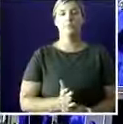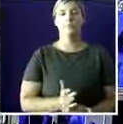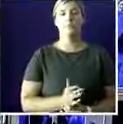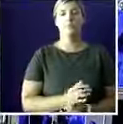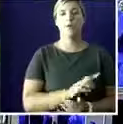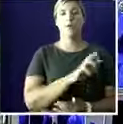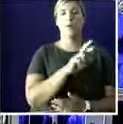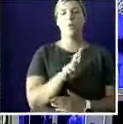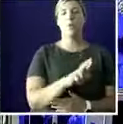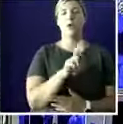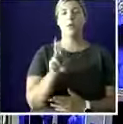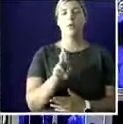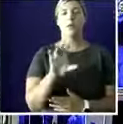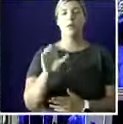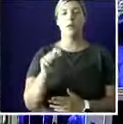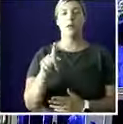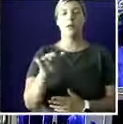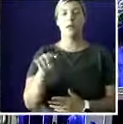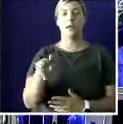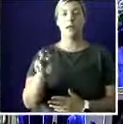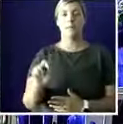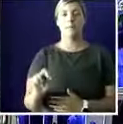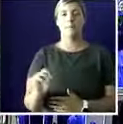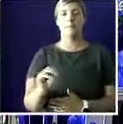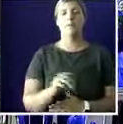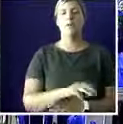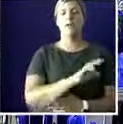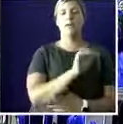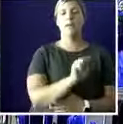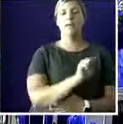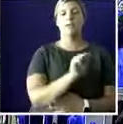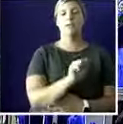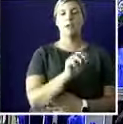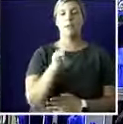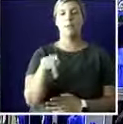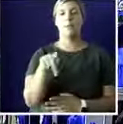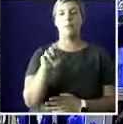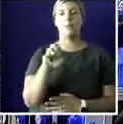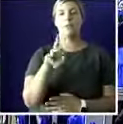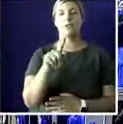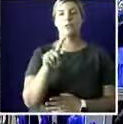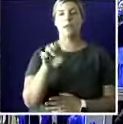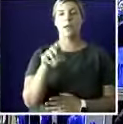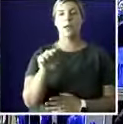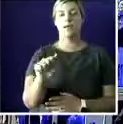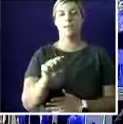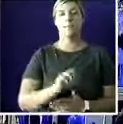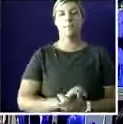Ryan Reed Cunningham. Anastasia Perchak.